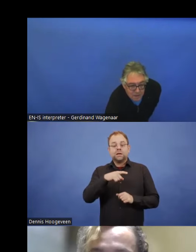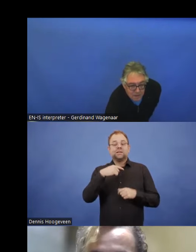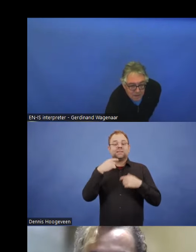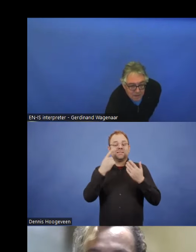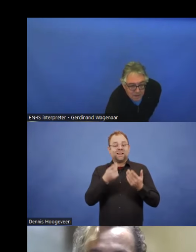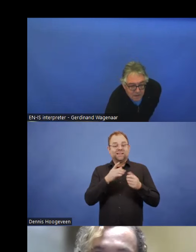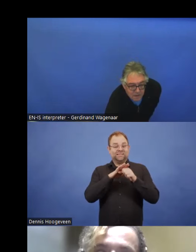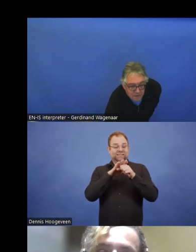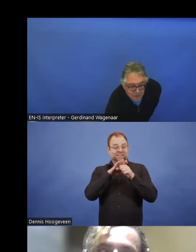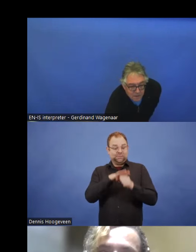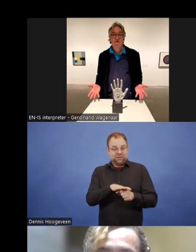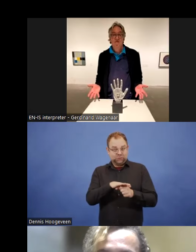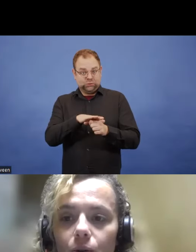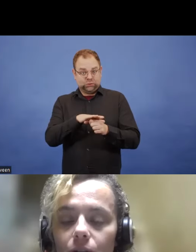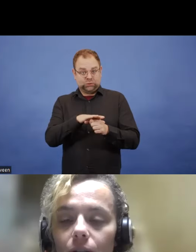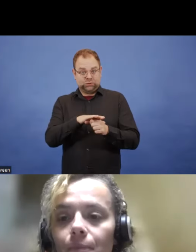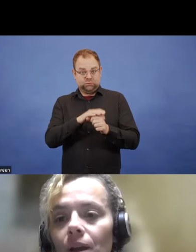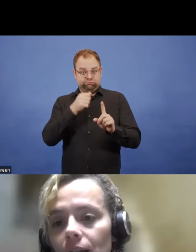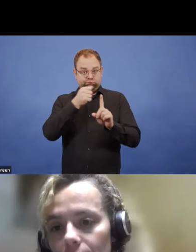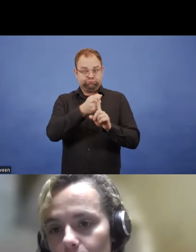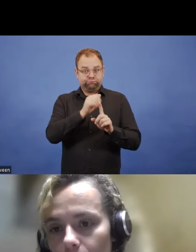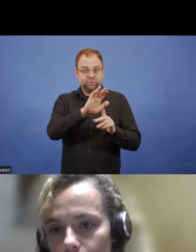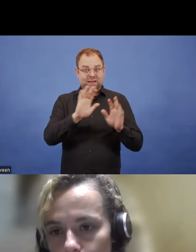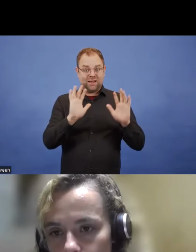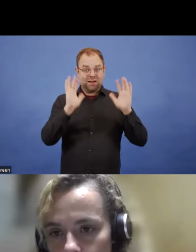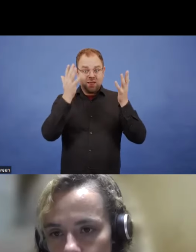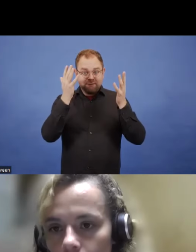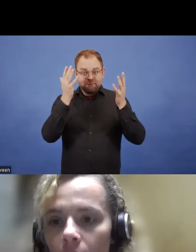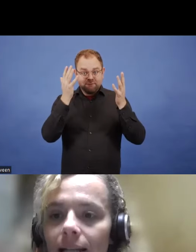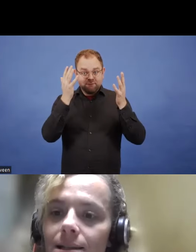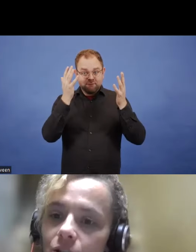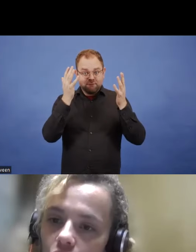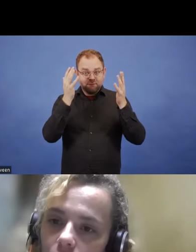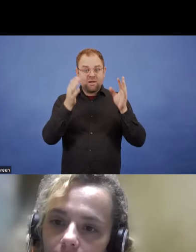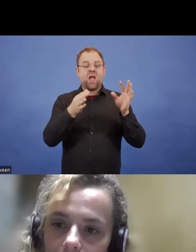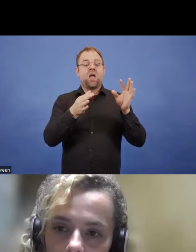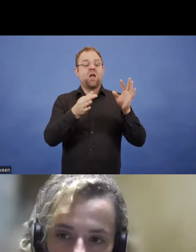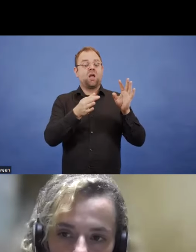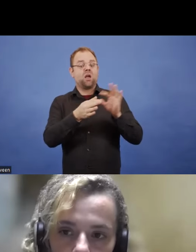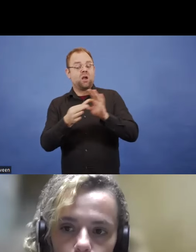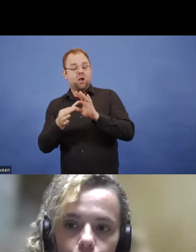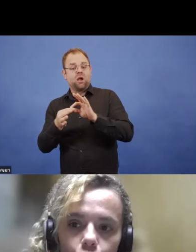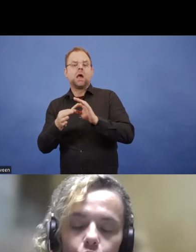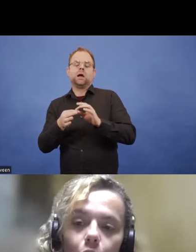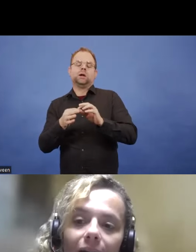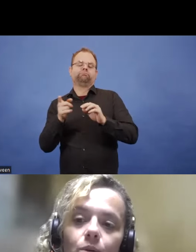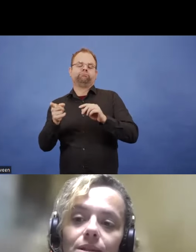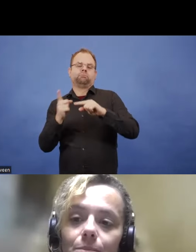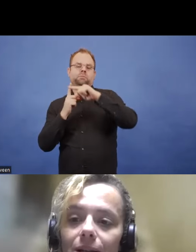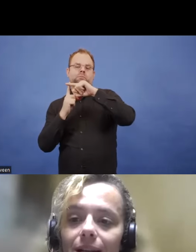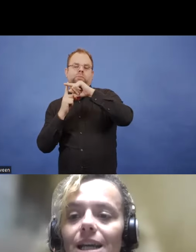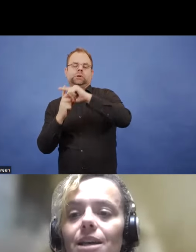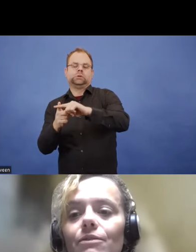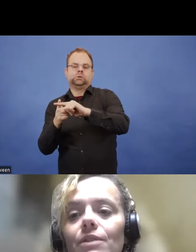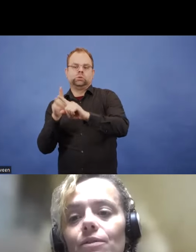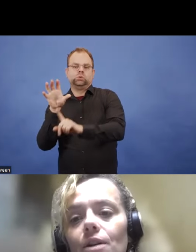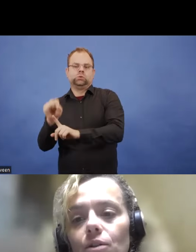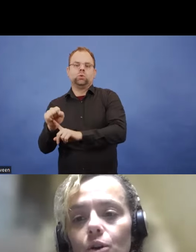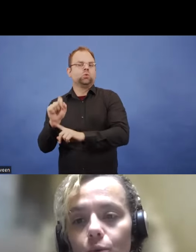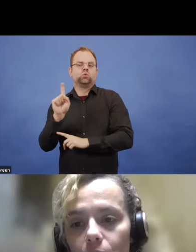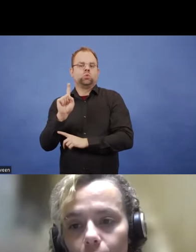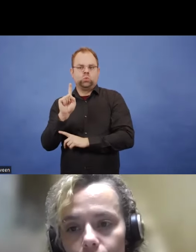extra vulnerability faced by this person, this may amount to persecution. So this is just an example to show you how disability, even